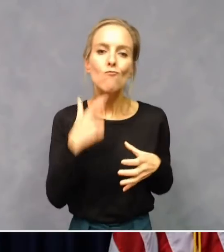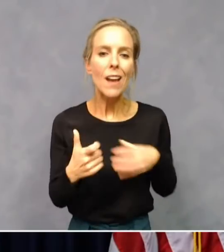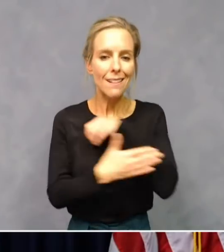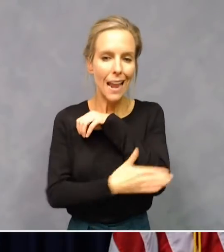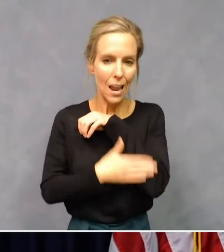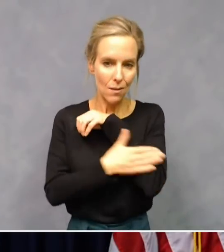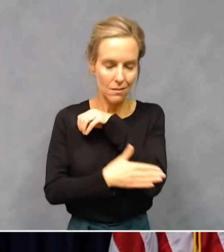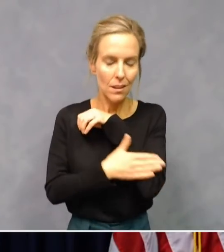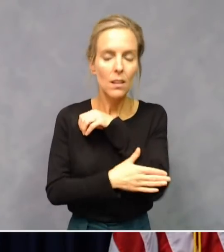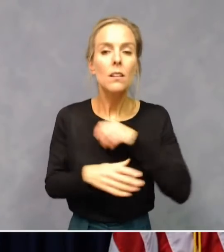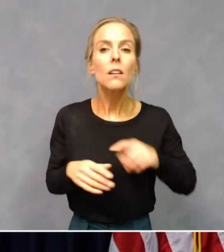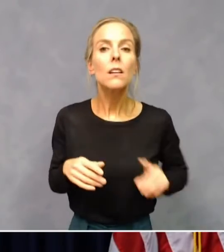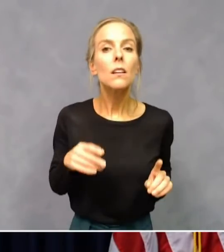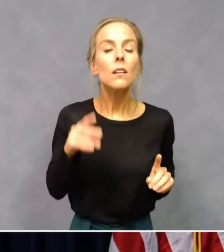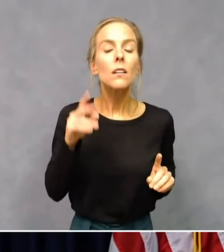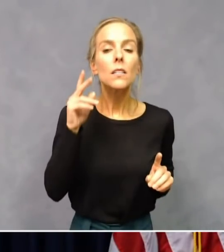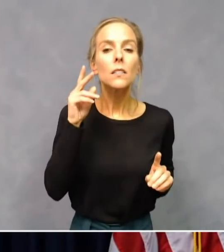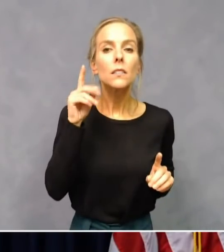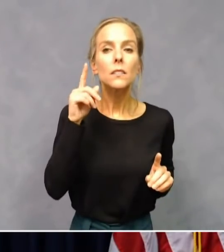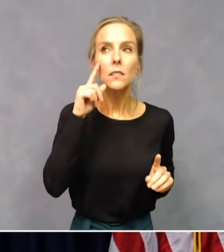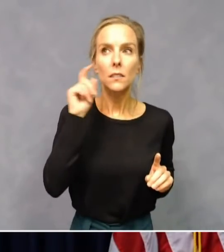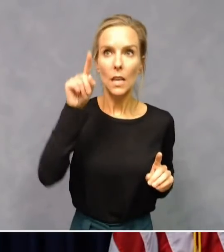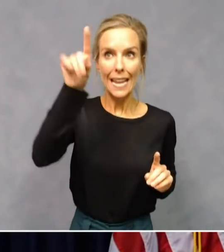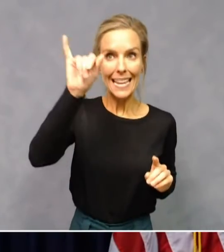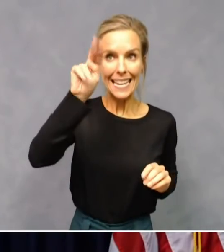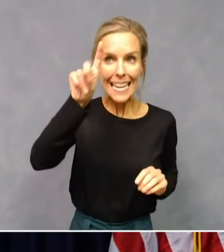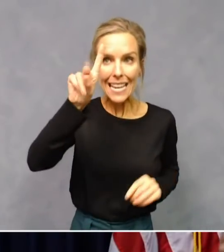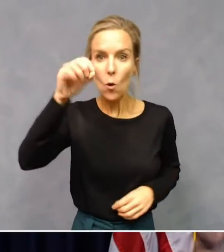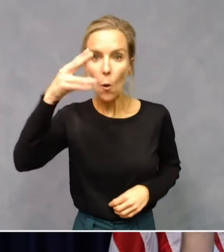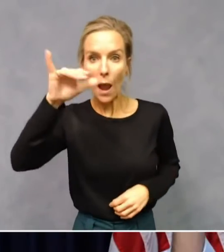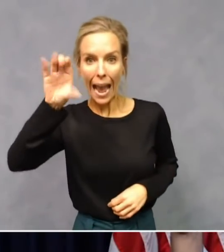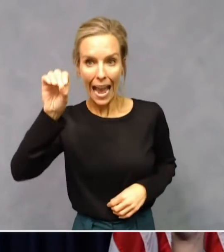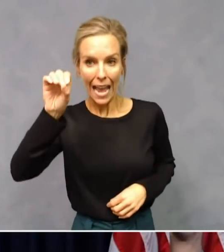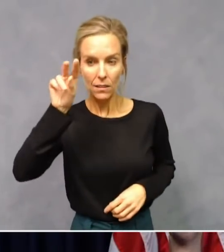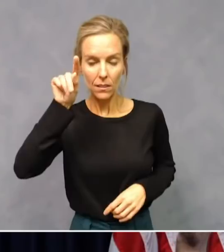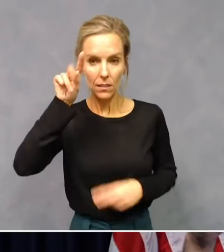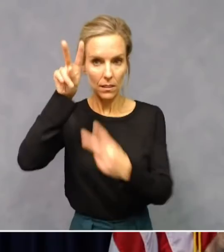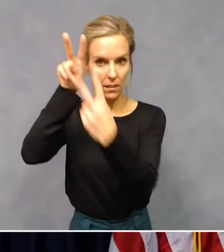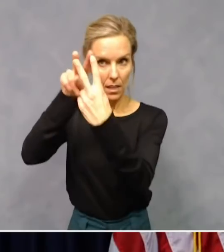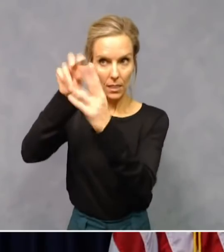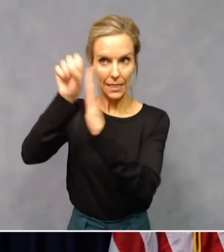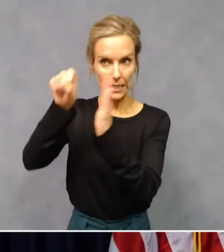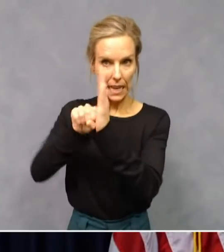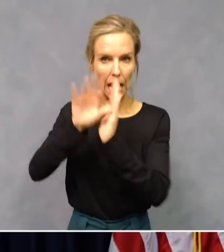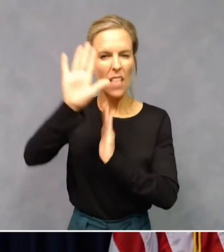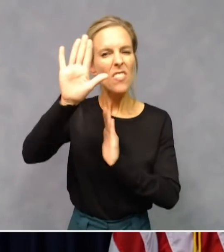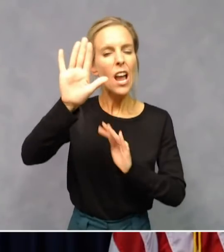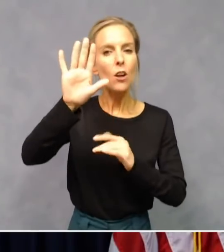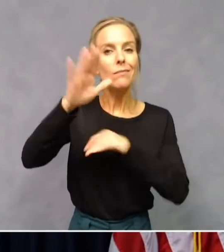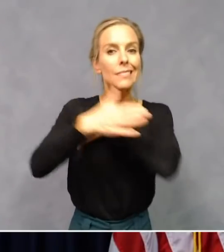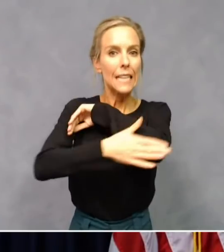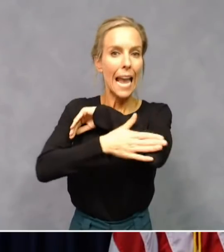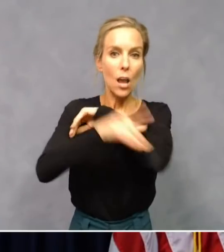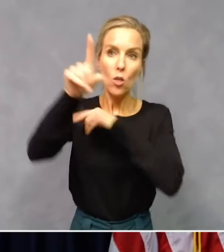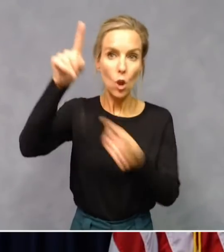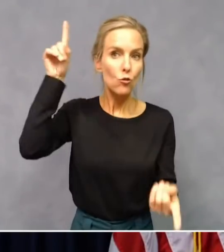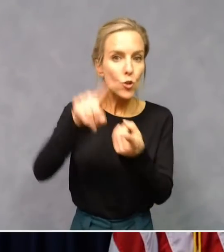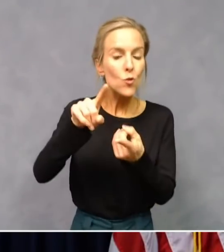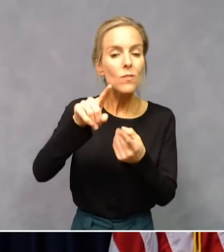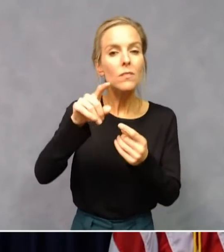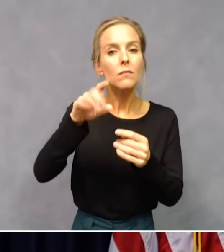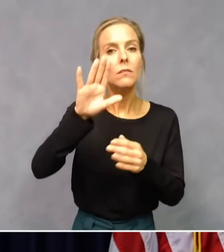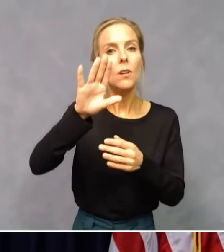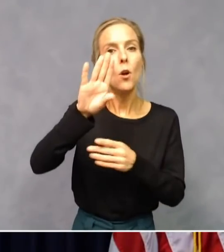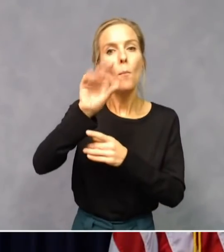at what Indiana and Ohio are doing in some of their higher counties, they're reducing restaurant and bar capacity to where